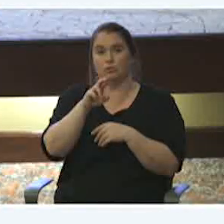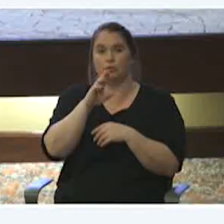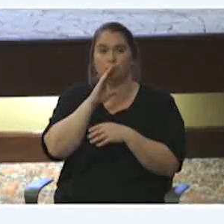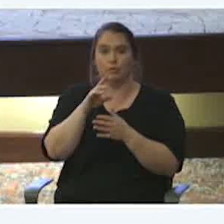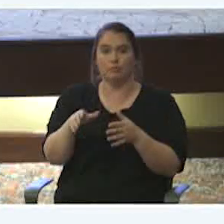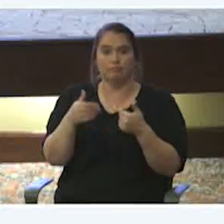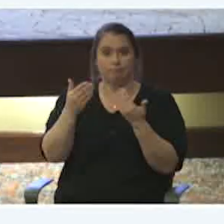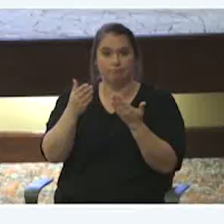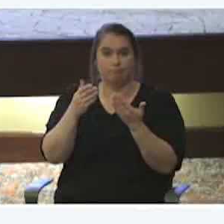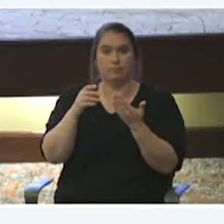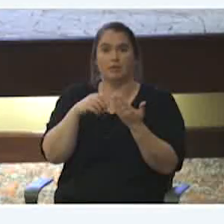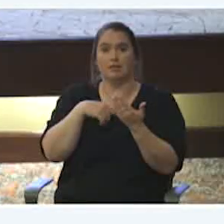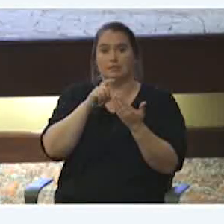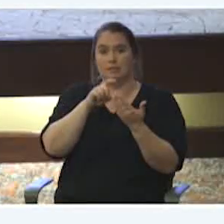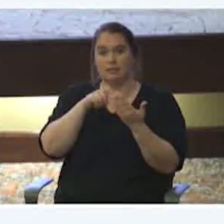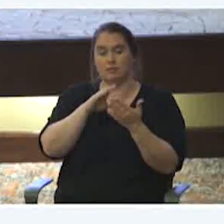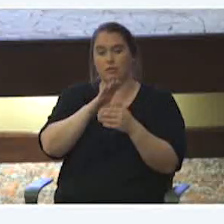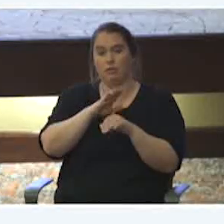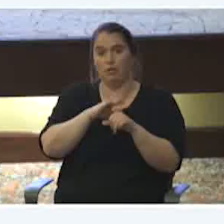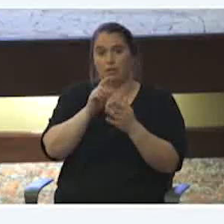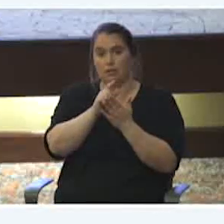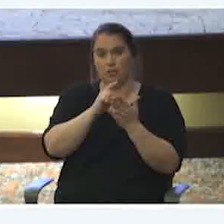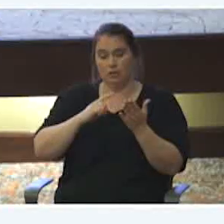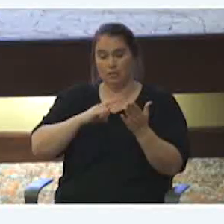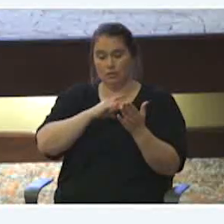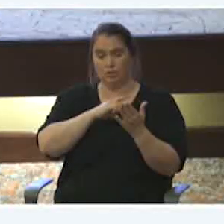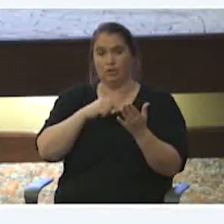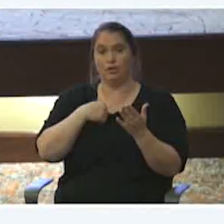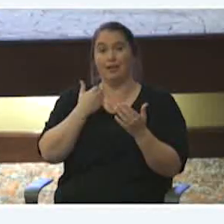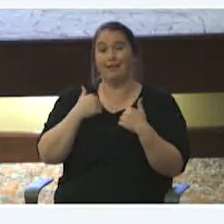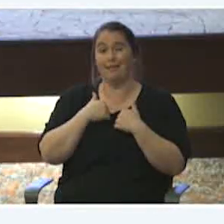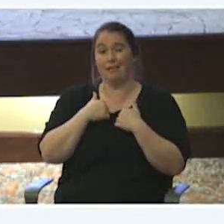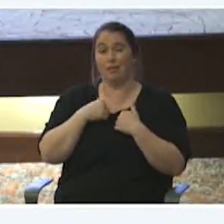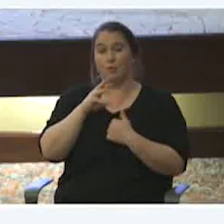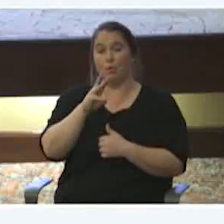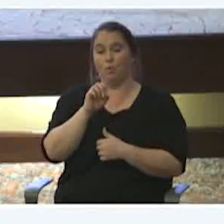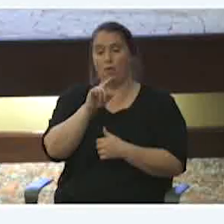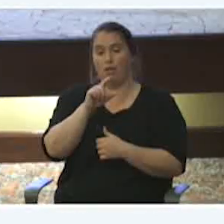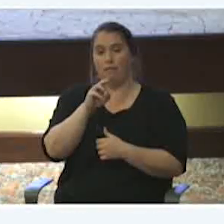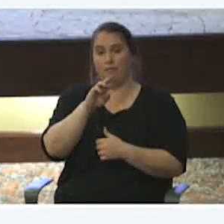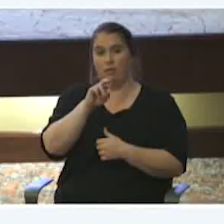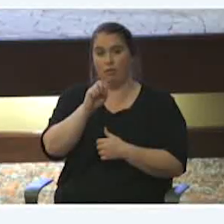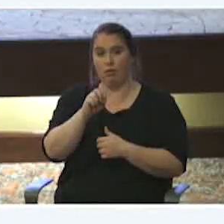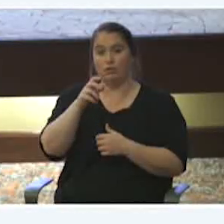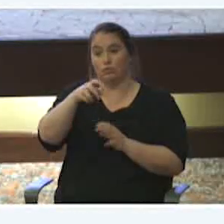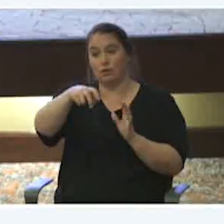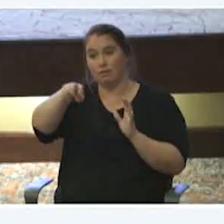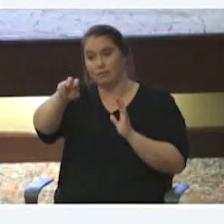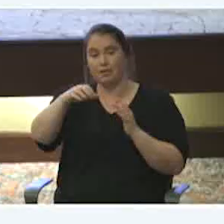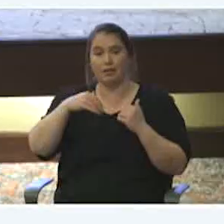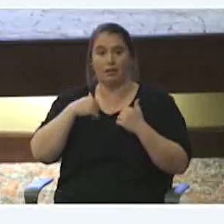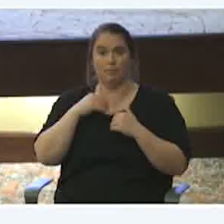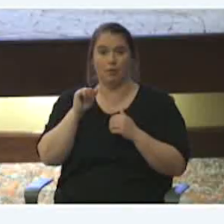Series, Light on Texas Legislature, where the topic of animal welfare was being discussed. Traveling Animal Acts was brought up in that